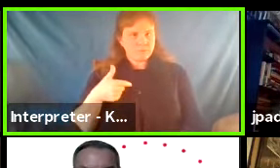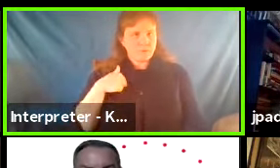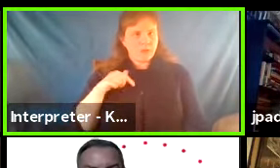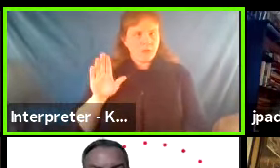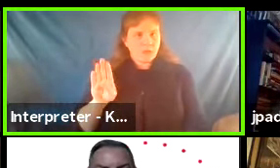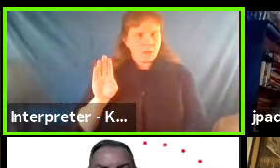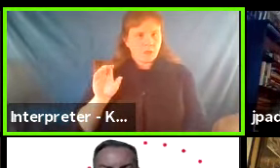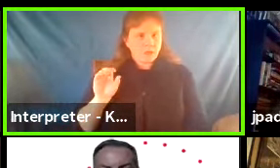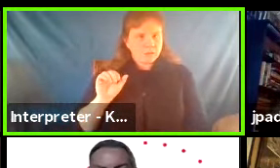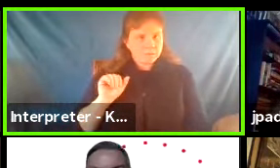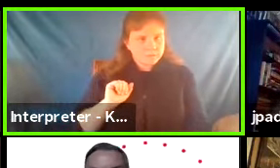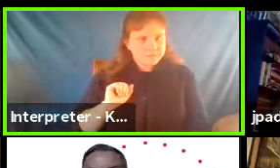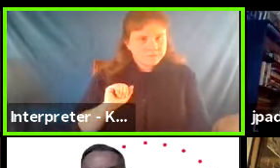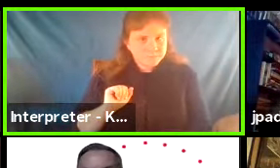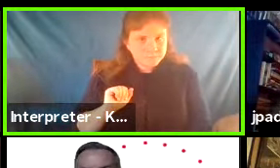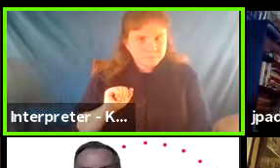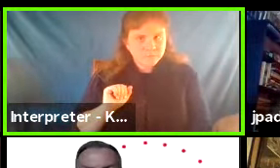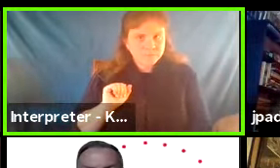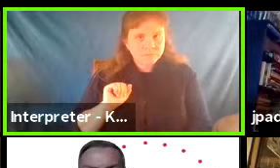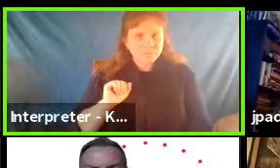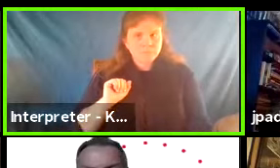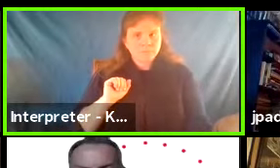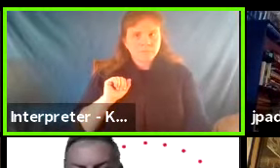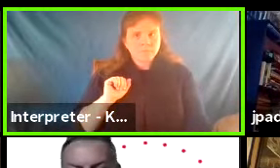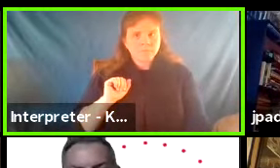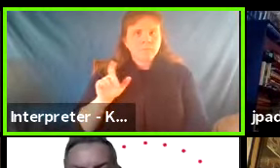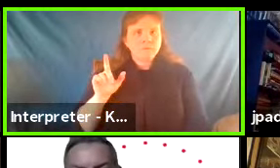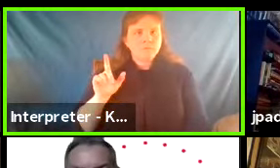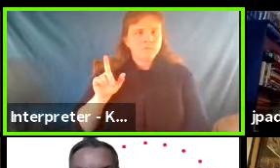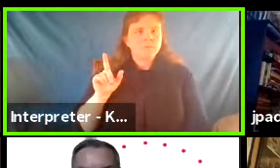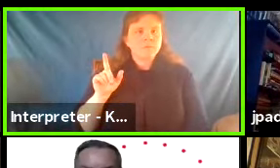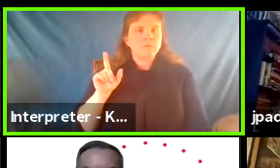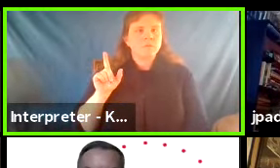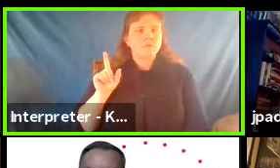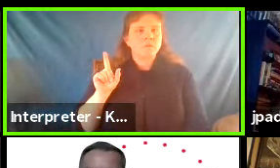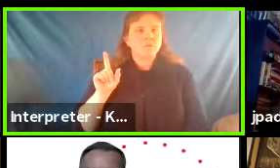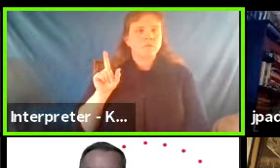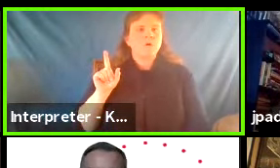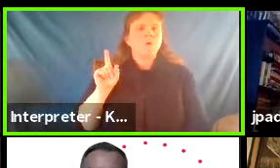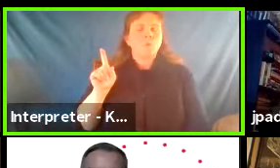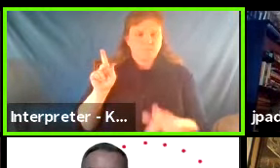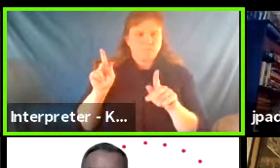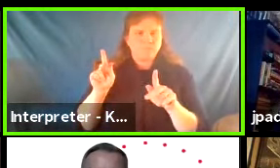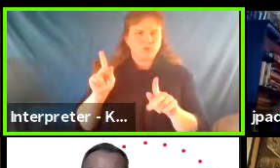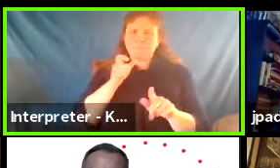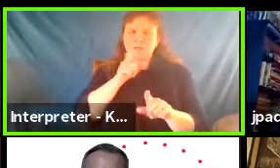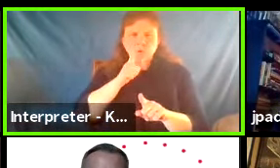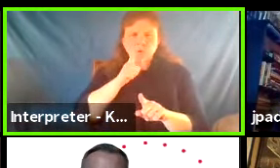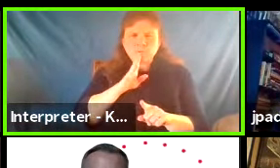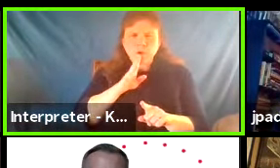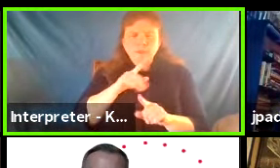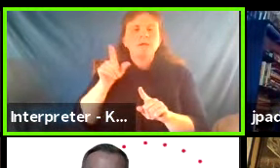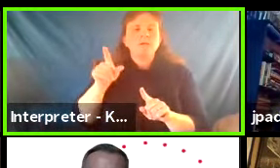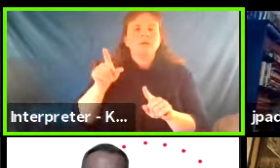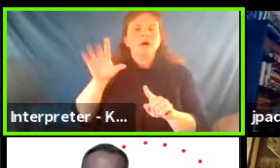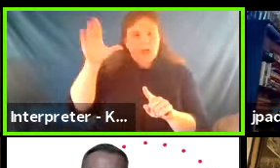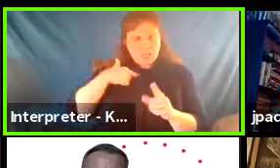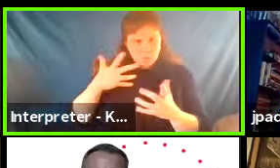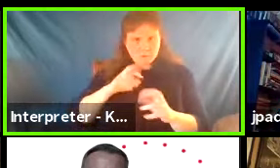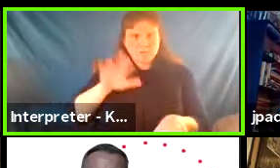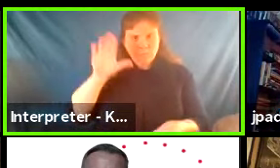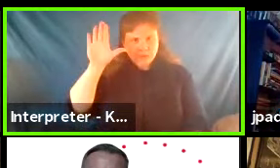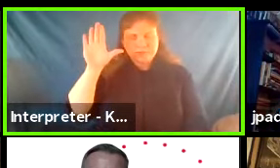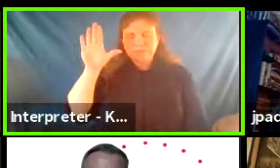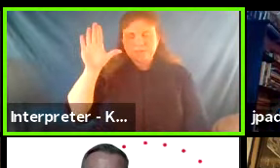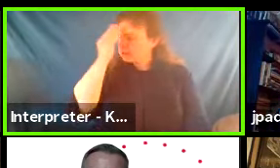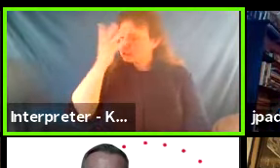briefly respond and probe a bit too, and just want to share the sentiment that, absolutely, this is so hard for all of us.